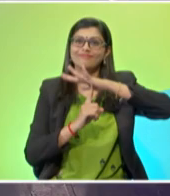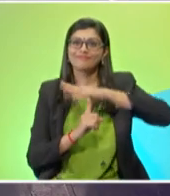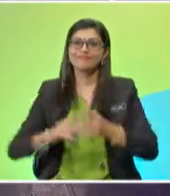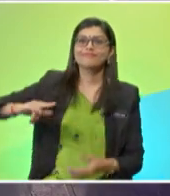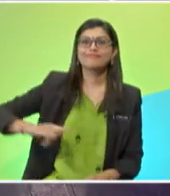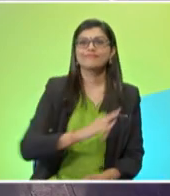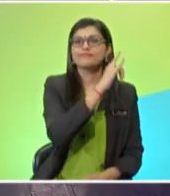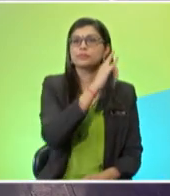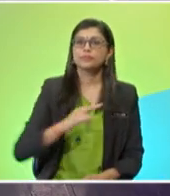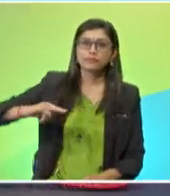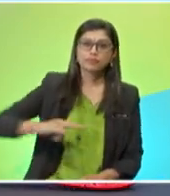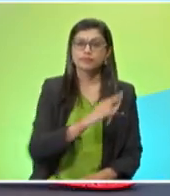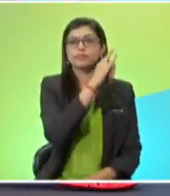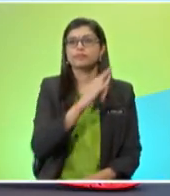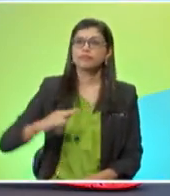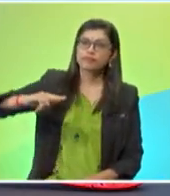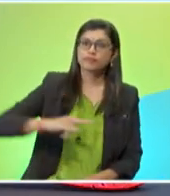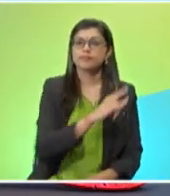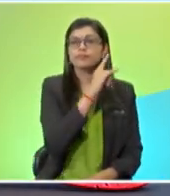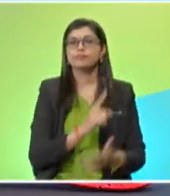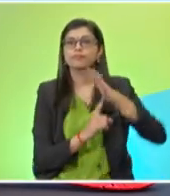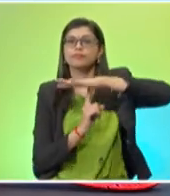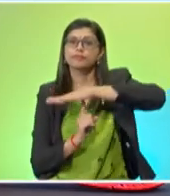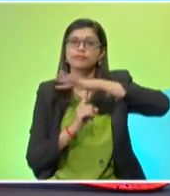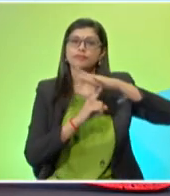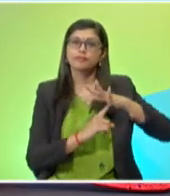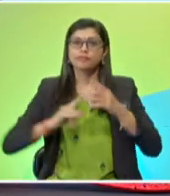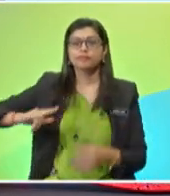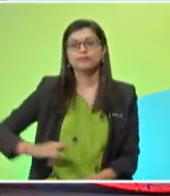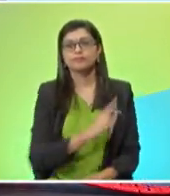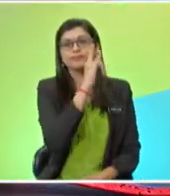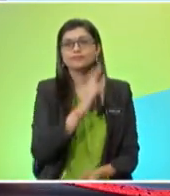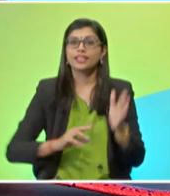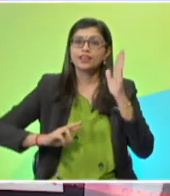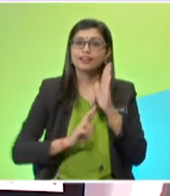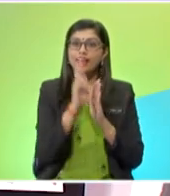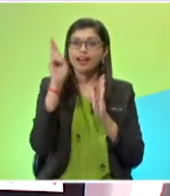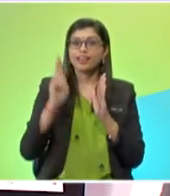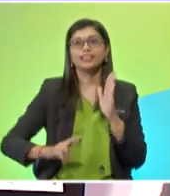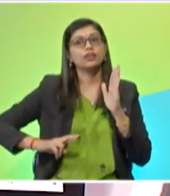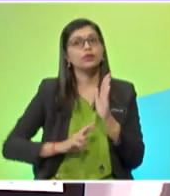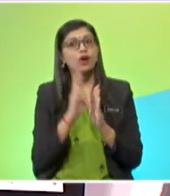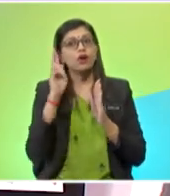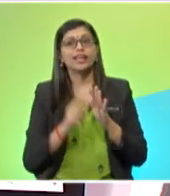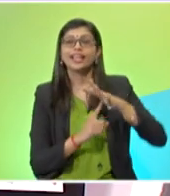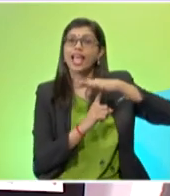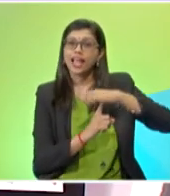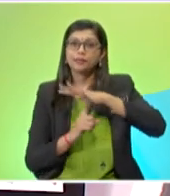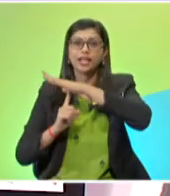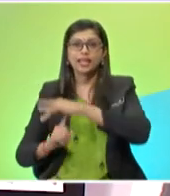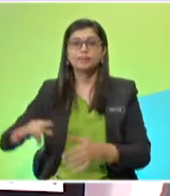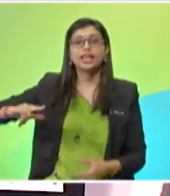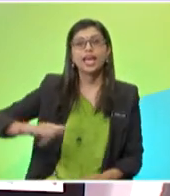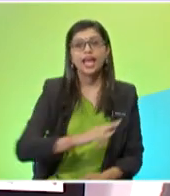helicopter, helicopter, an aeroplane, an aeroplane, an aeroplane, helicopter, helicopter, an aeroplane, a rocket,